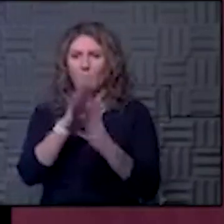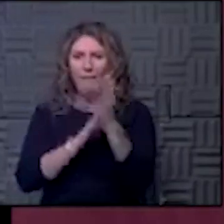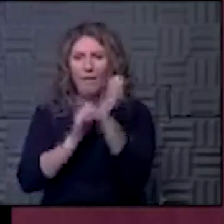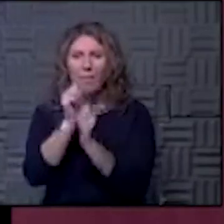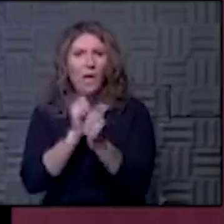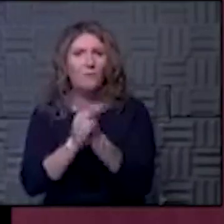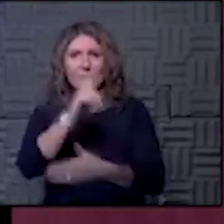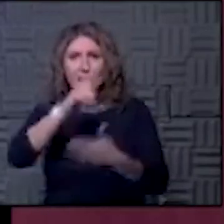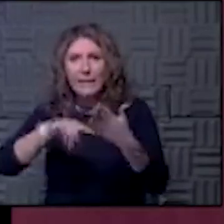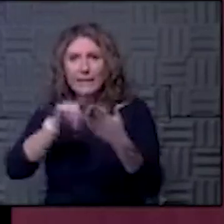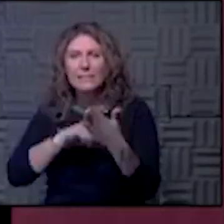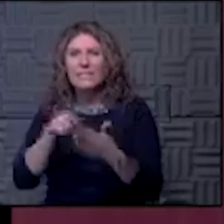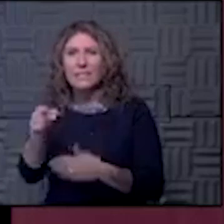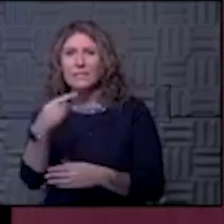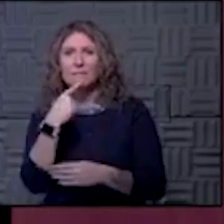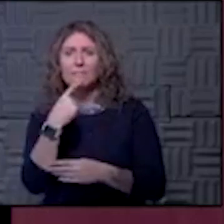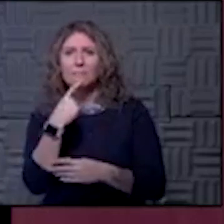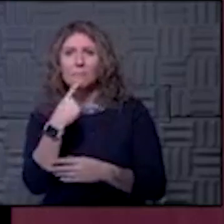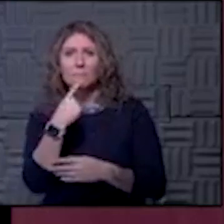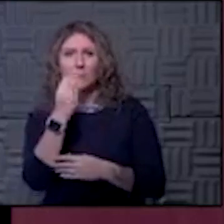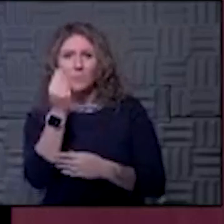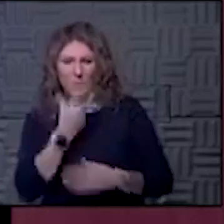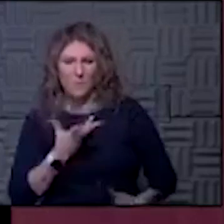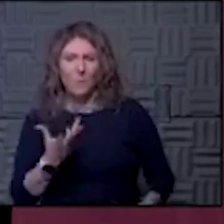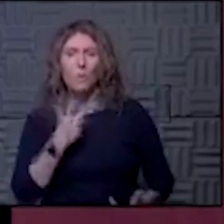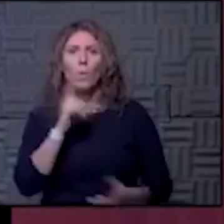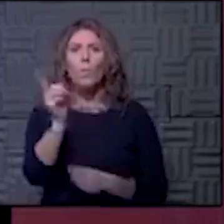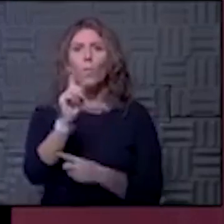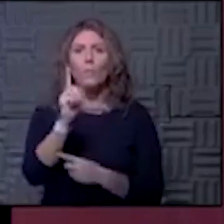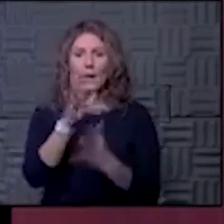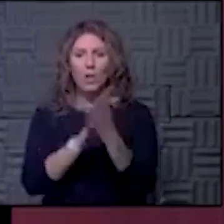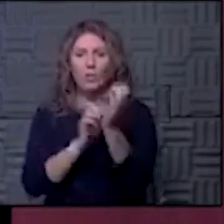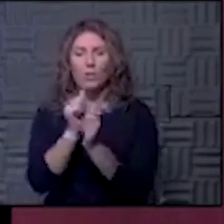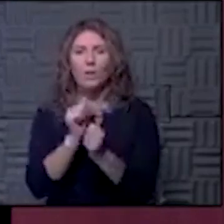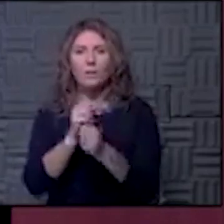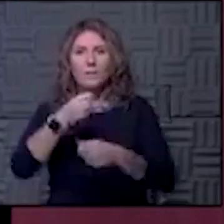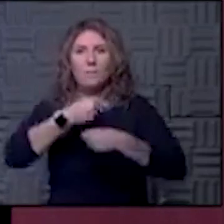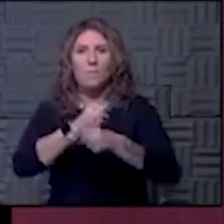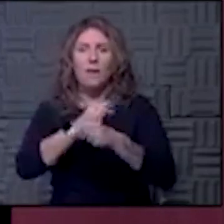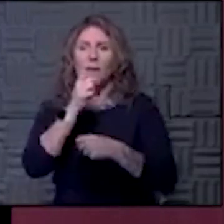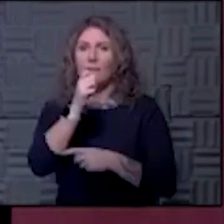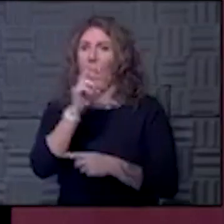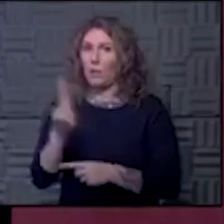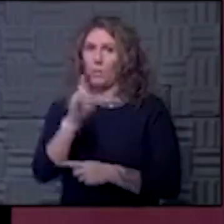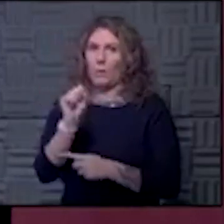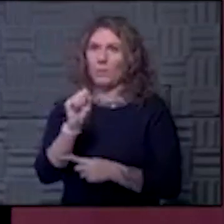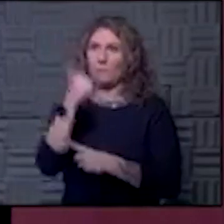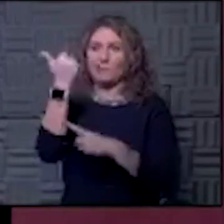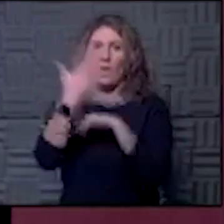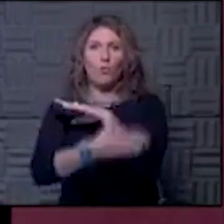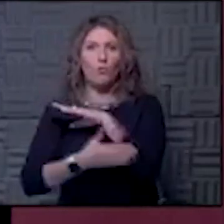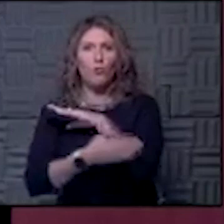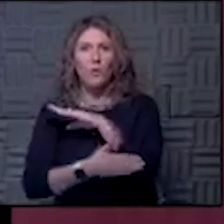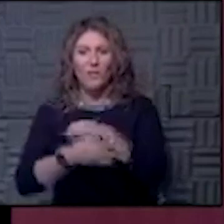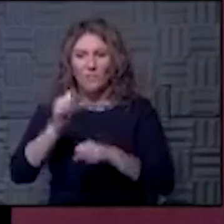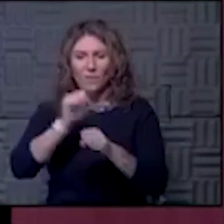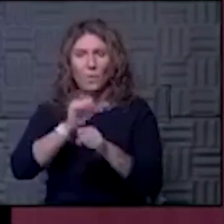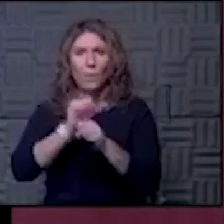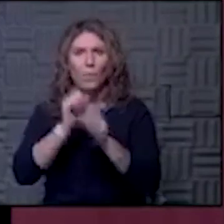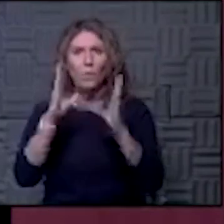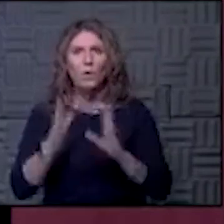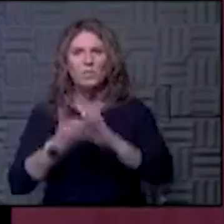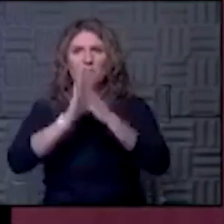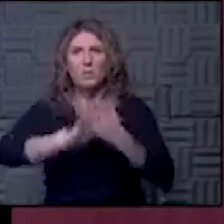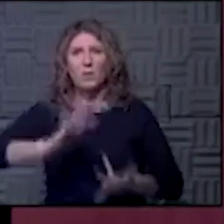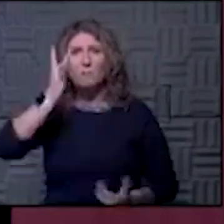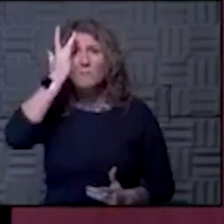makes a difference. He said he was told it was because where the gloves are made, not in the U.S., somewhere else, that the workers were getting sick. He's